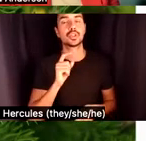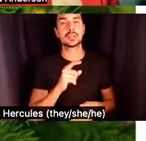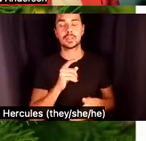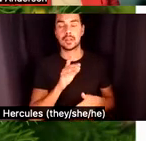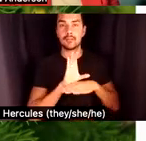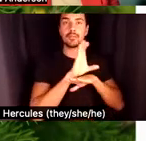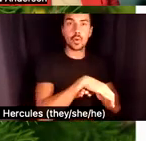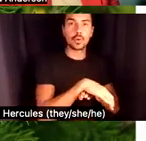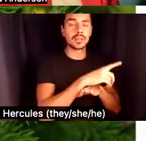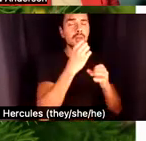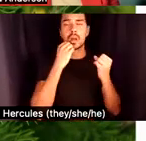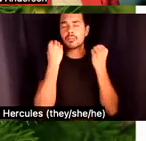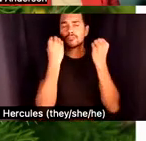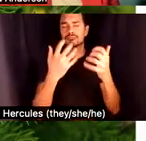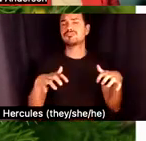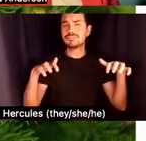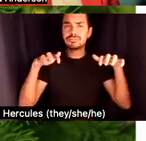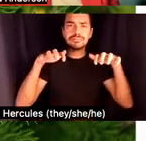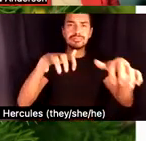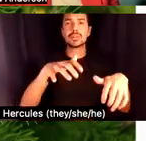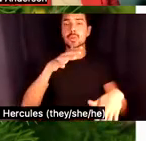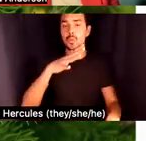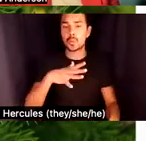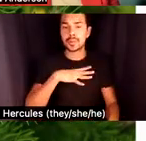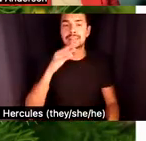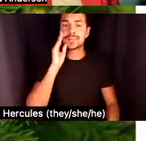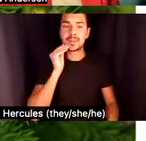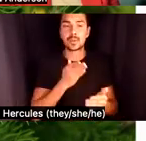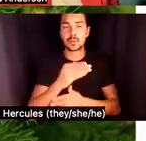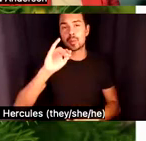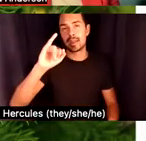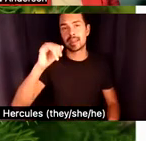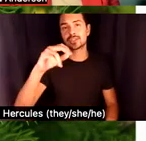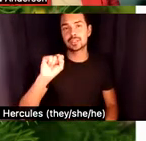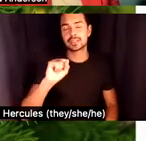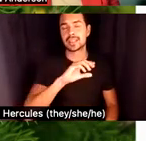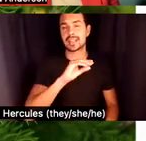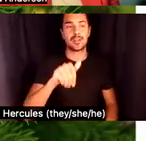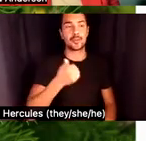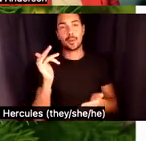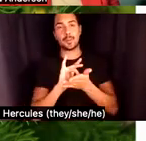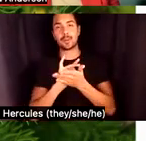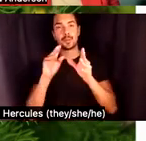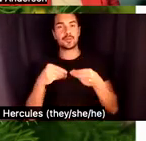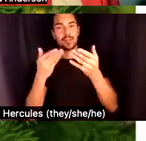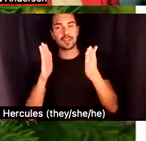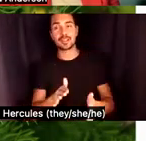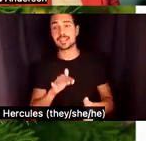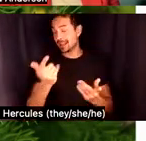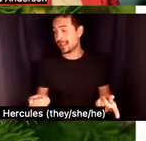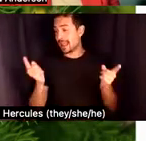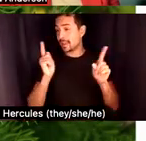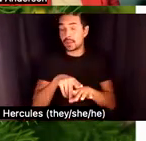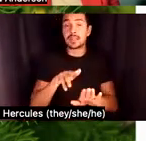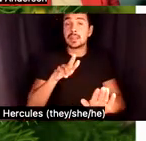hundreds of women, both through the IHSs and through other medical providers. And this is things that have been happening very